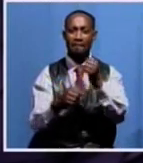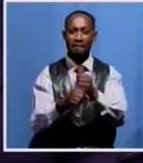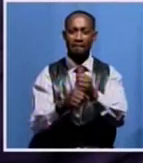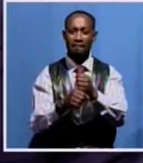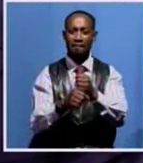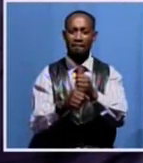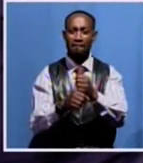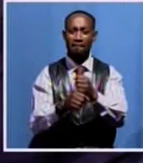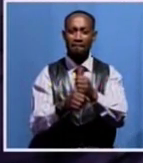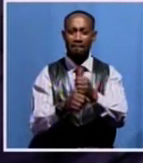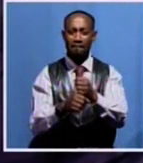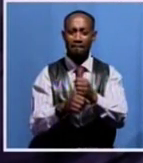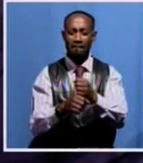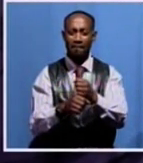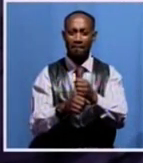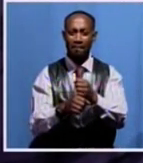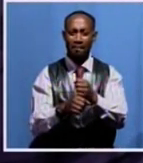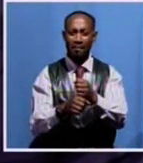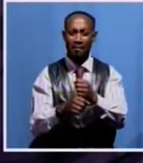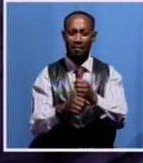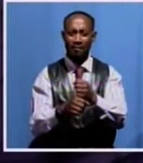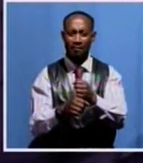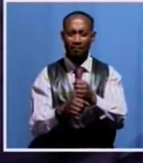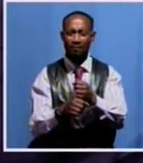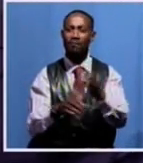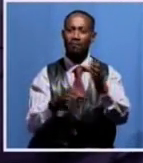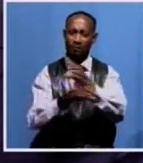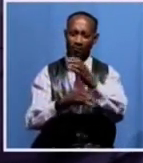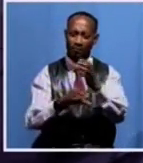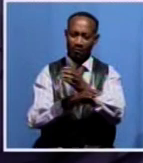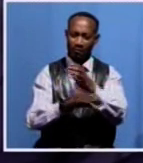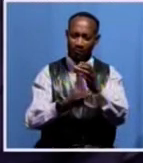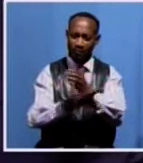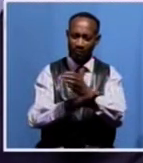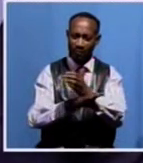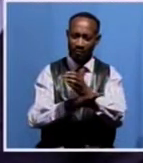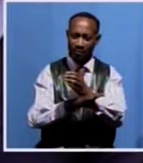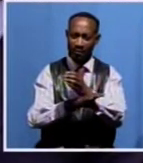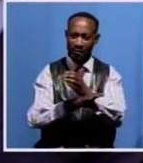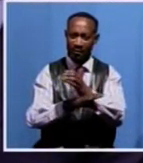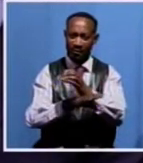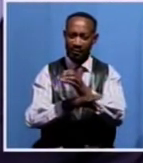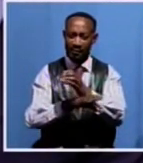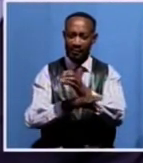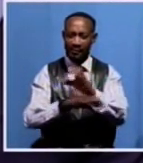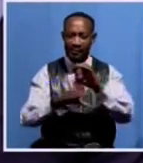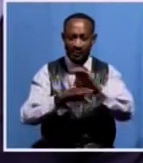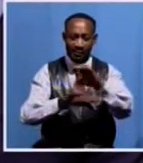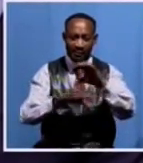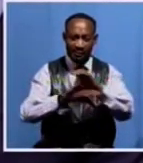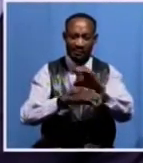between input VAT and output VAT. You have false claims being made. Now, if you listen